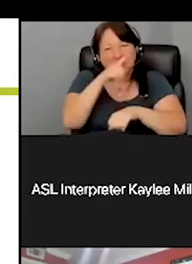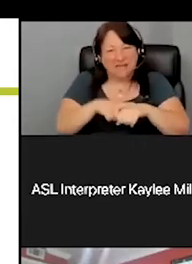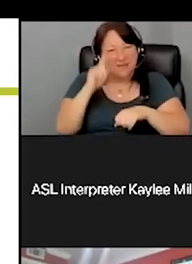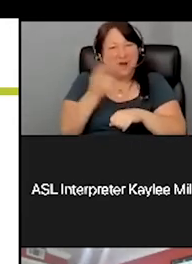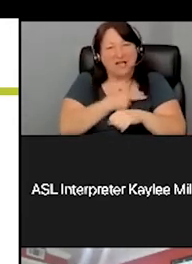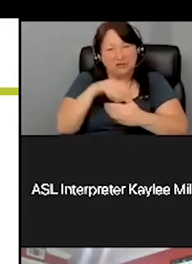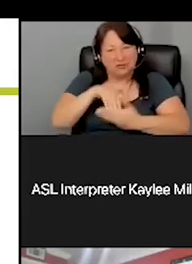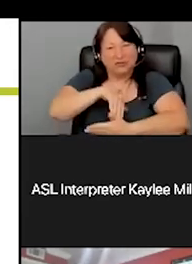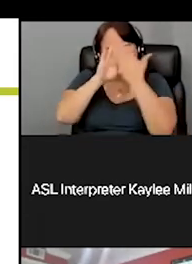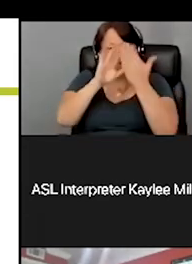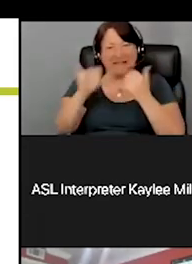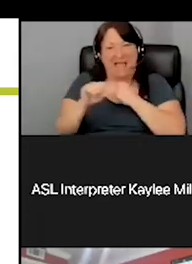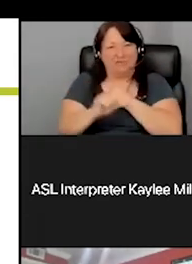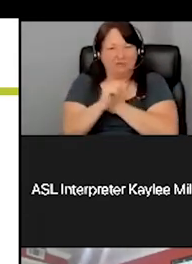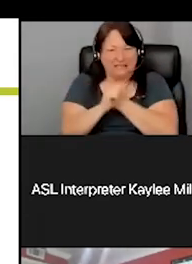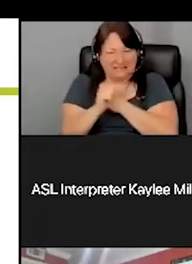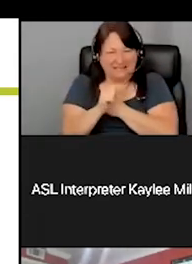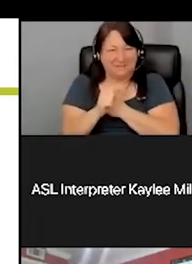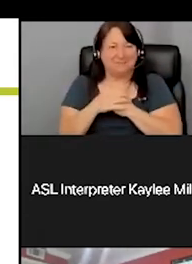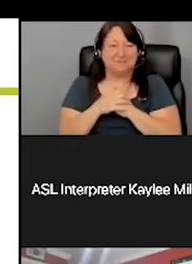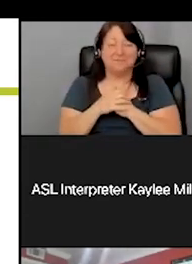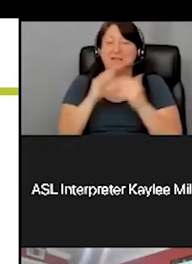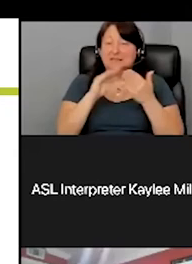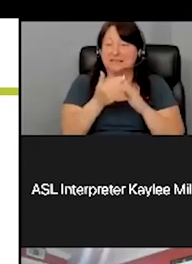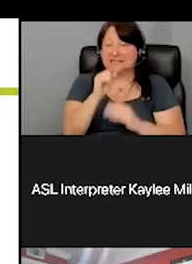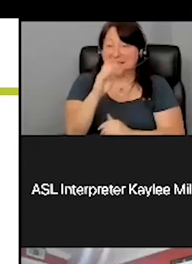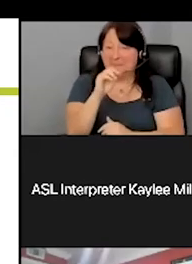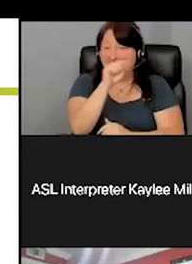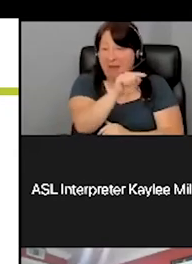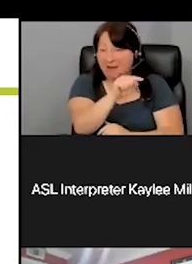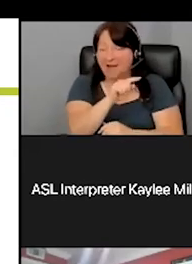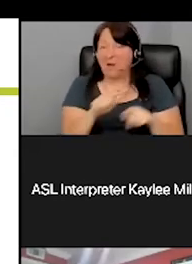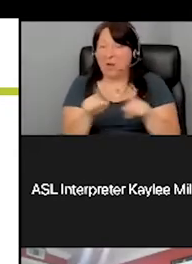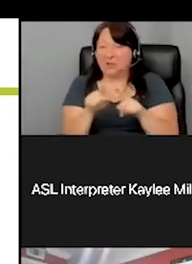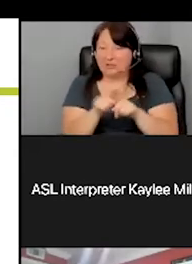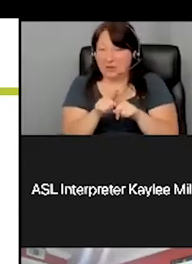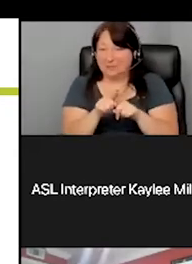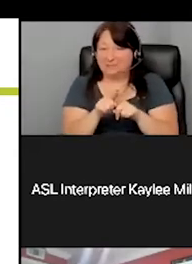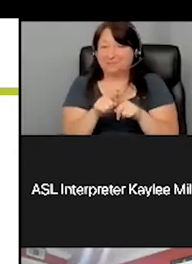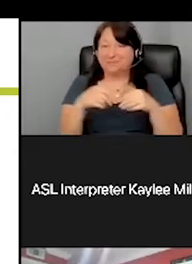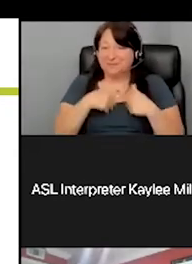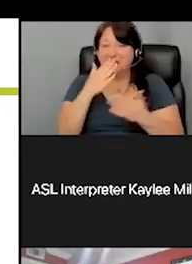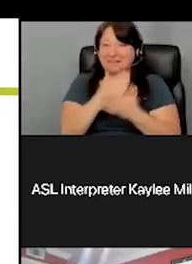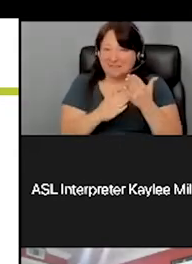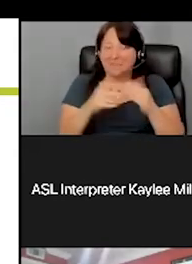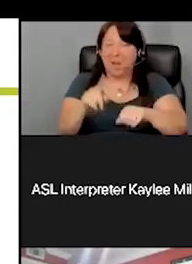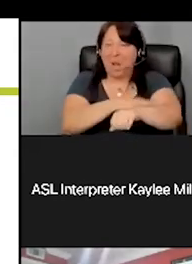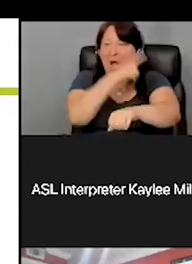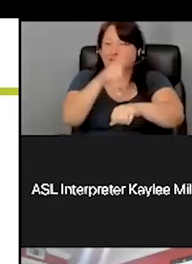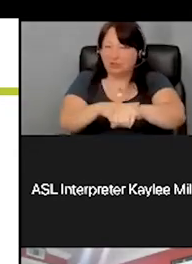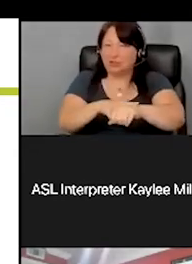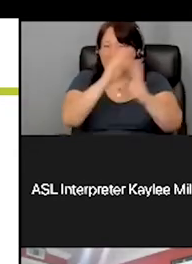address that risk. The city of Santa Monica is also has some pretty long-term